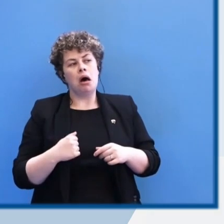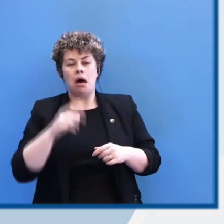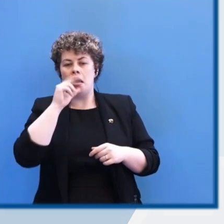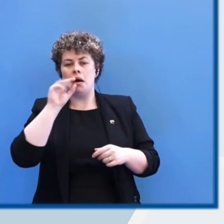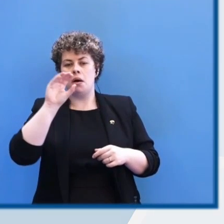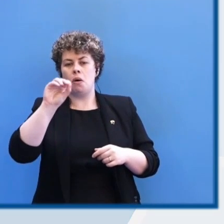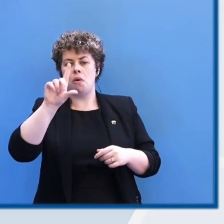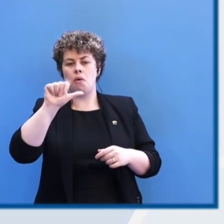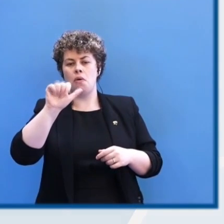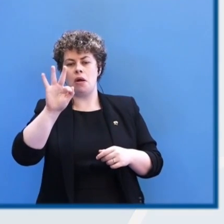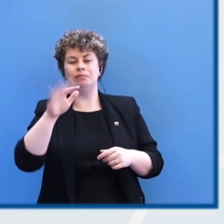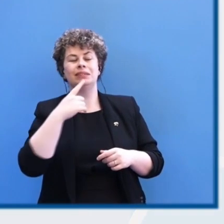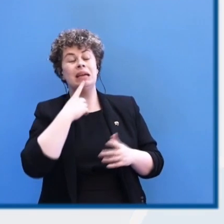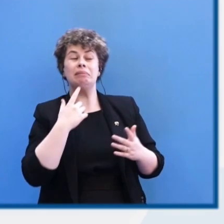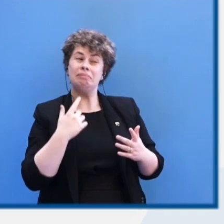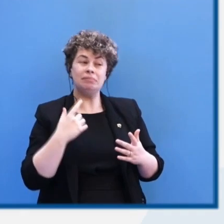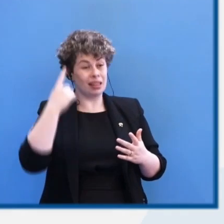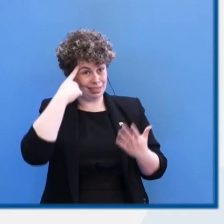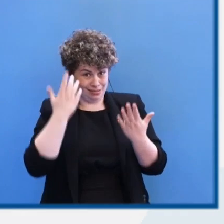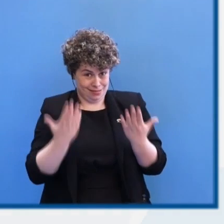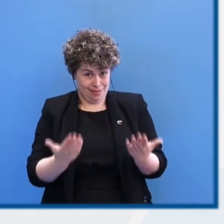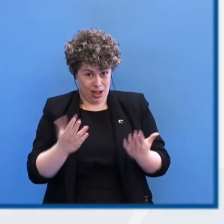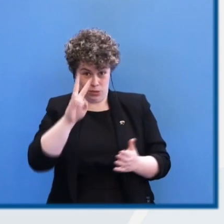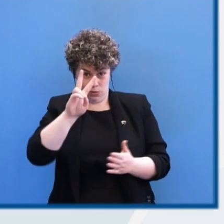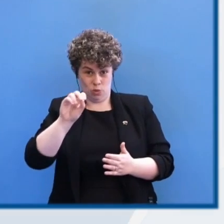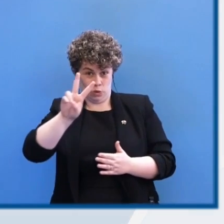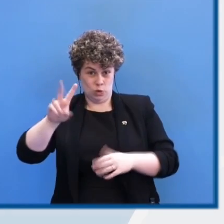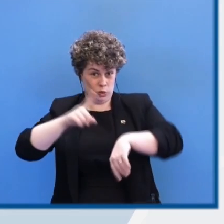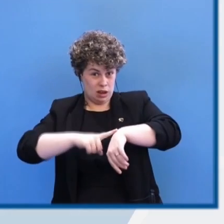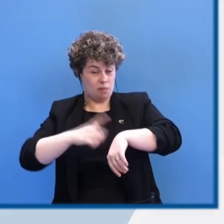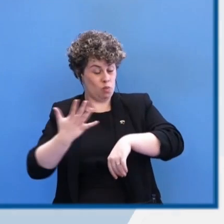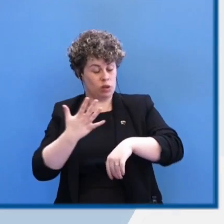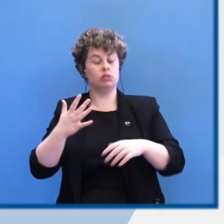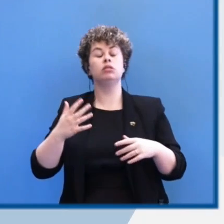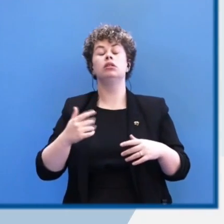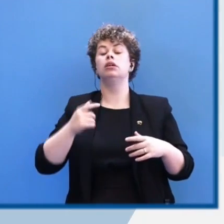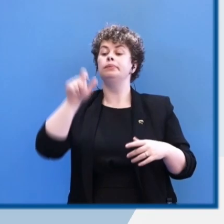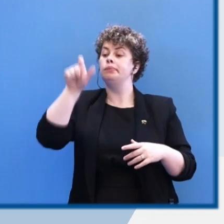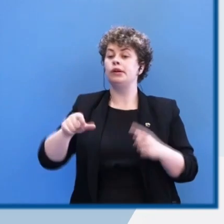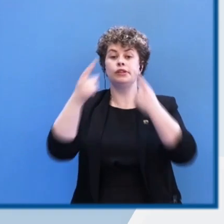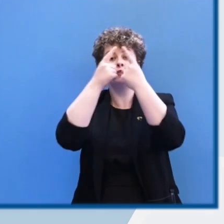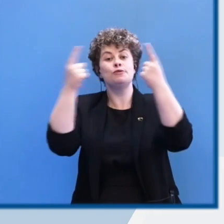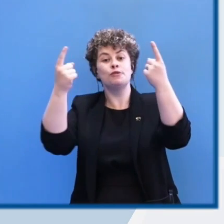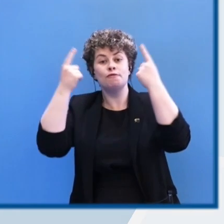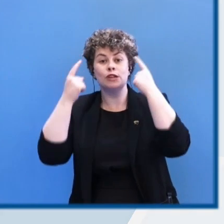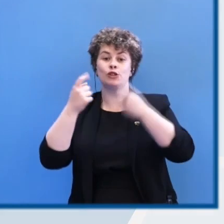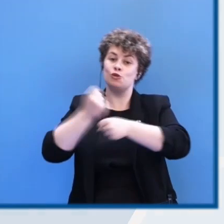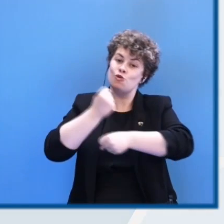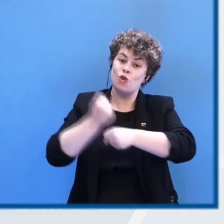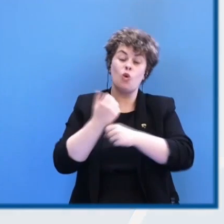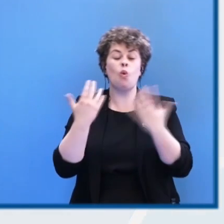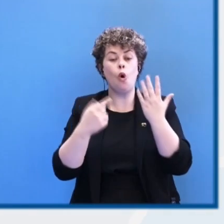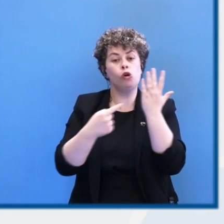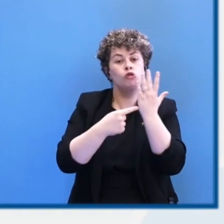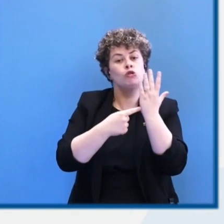the time for the researchers to develop good tools. If we have tested tools which are nice, then it's more,